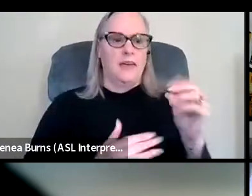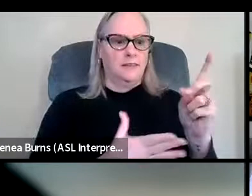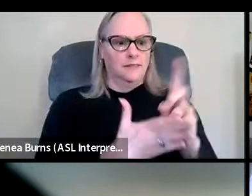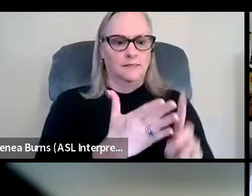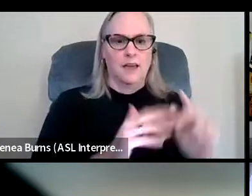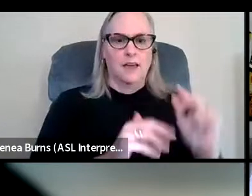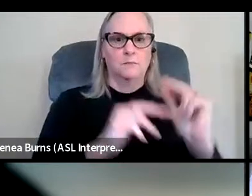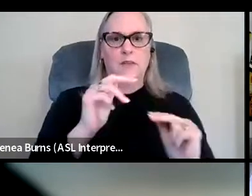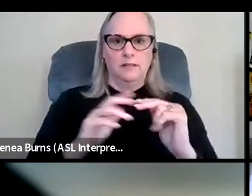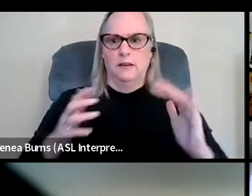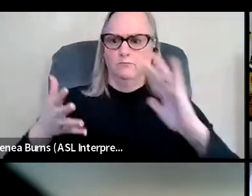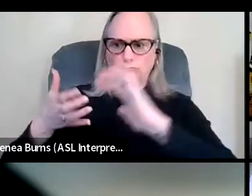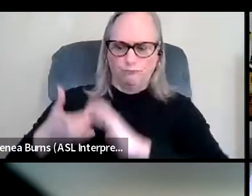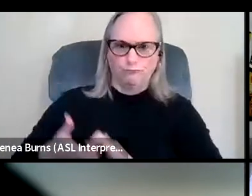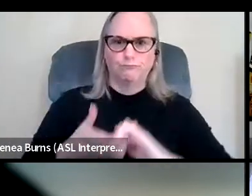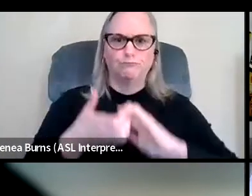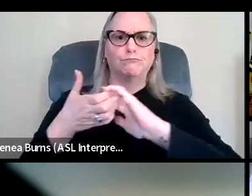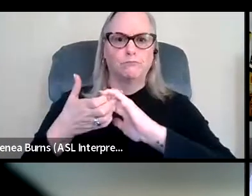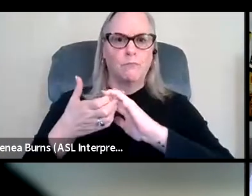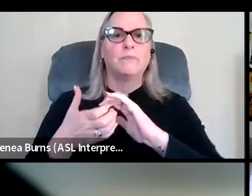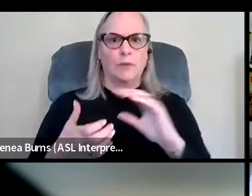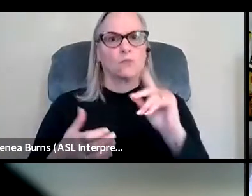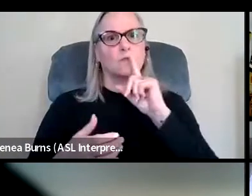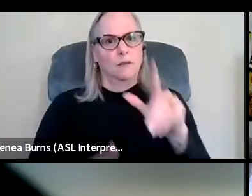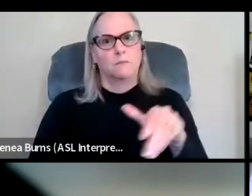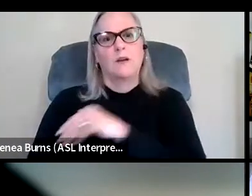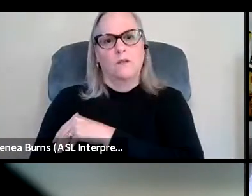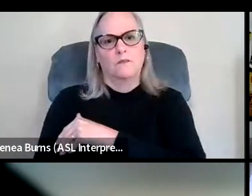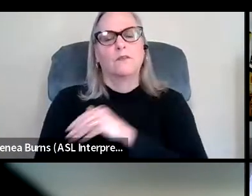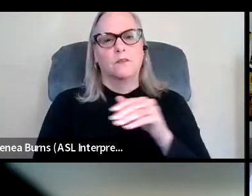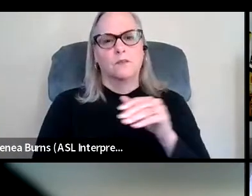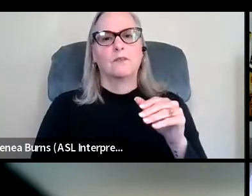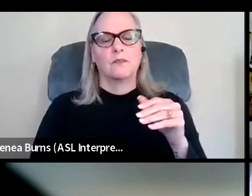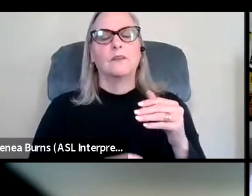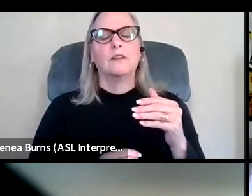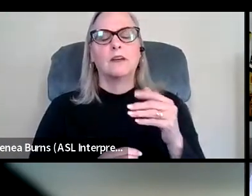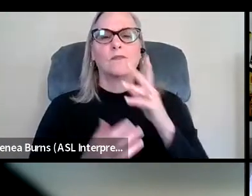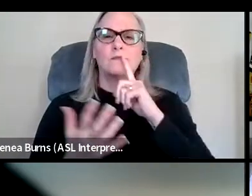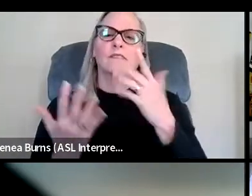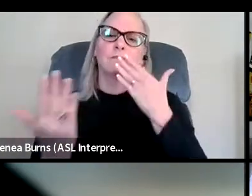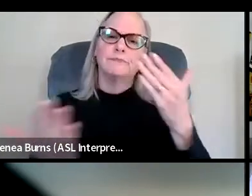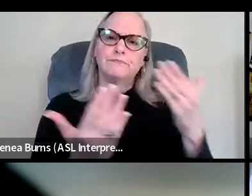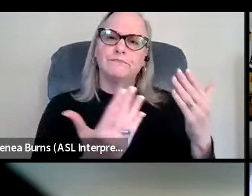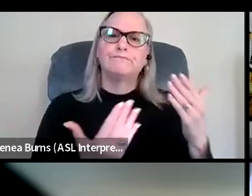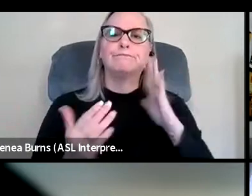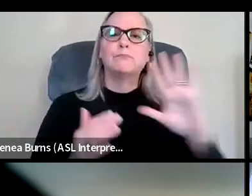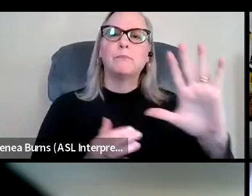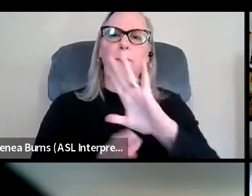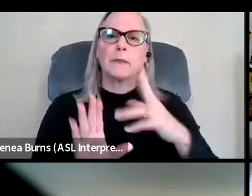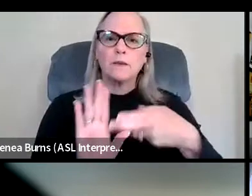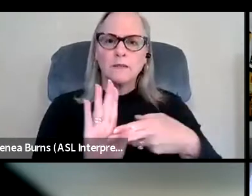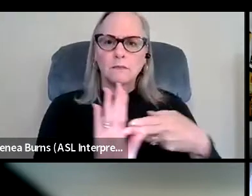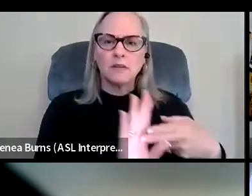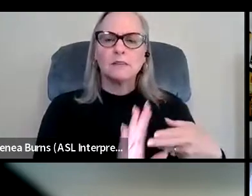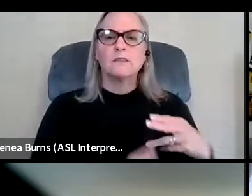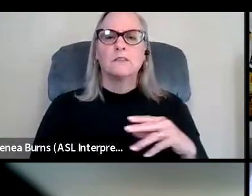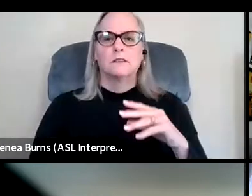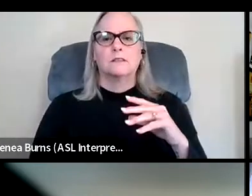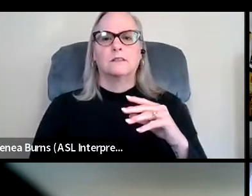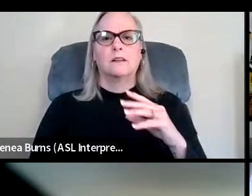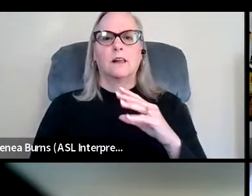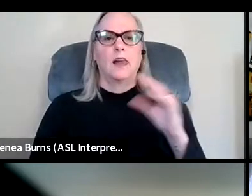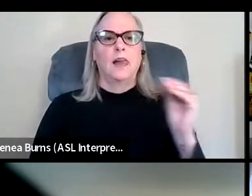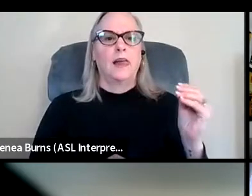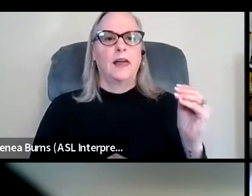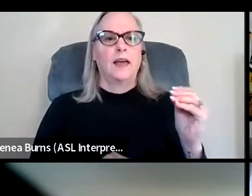joined way and a really powerful way. So I want to thank everybody for your participation and the principles of light in